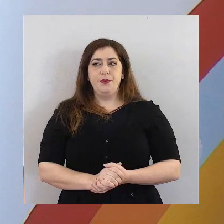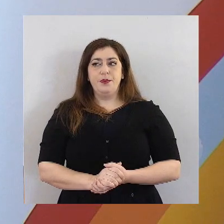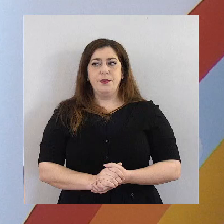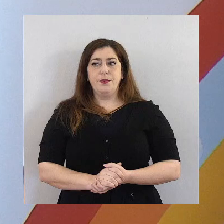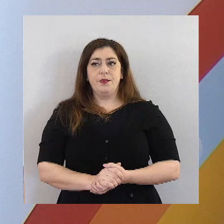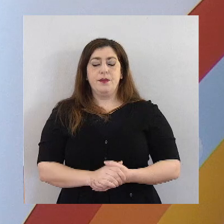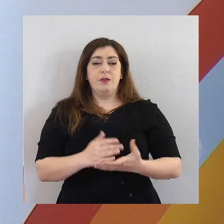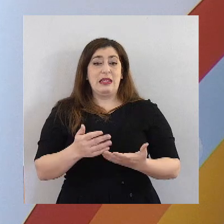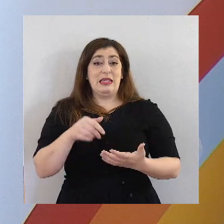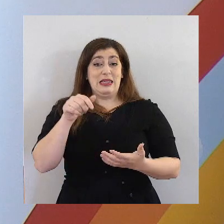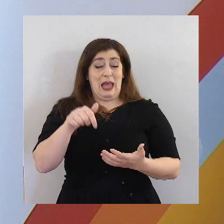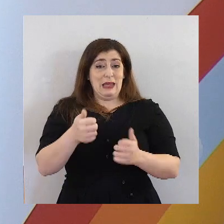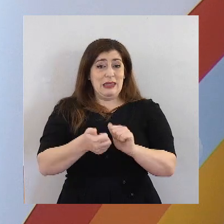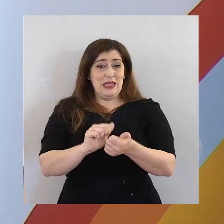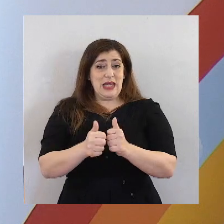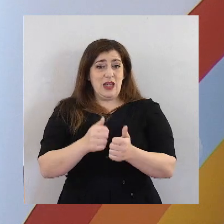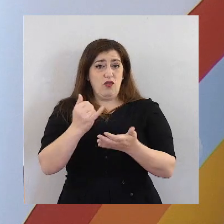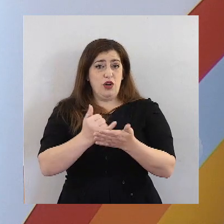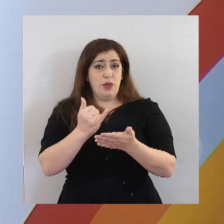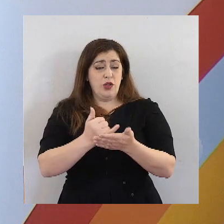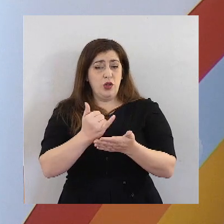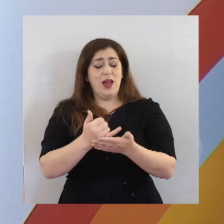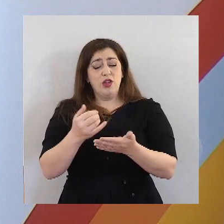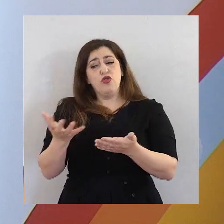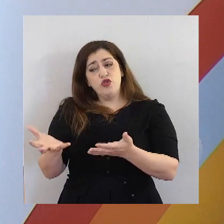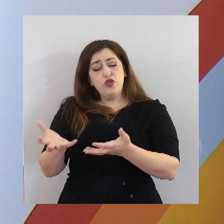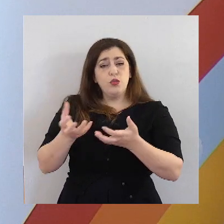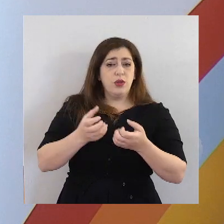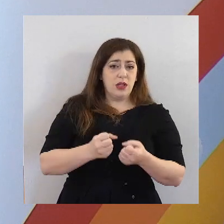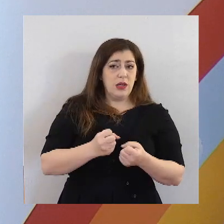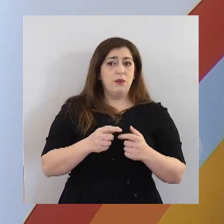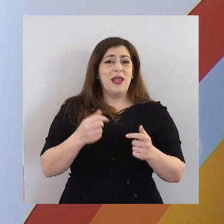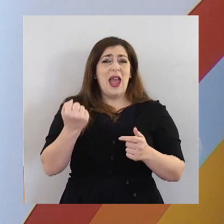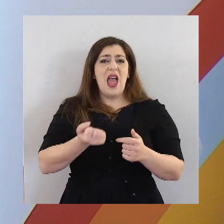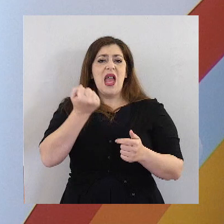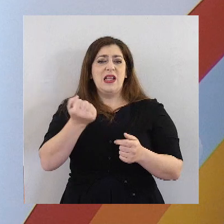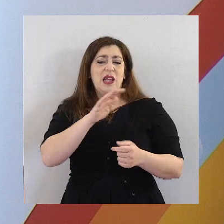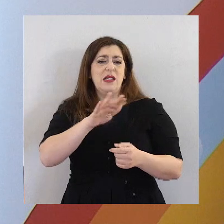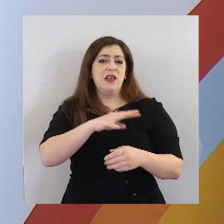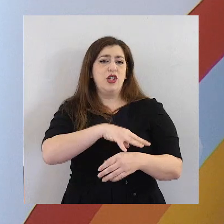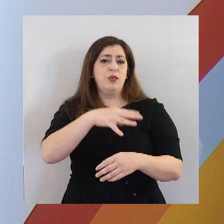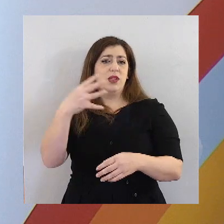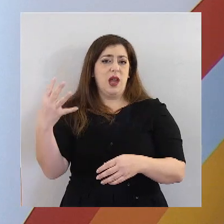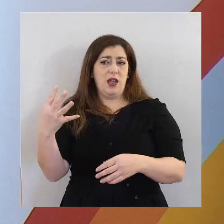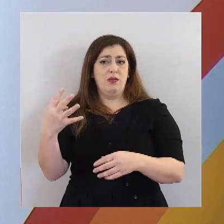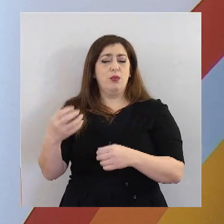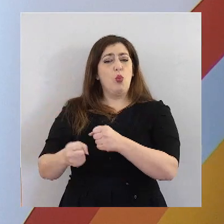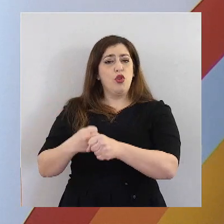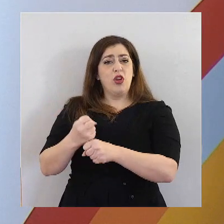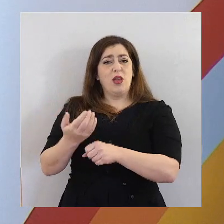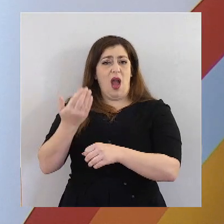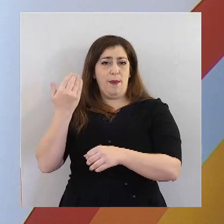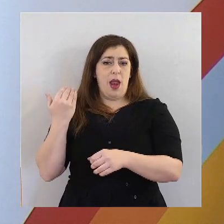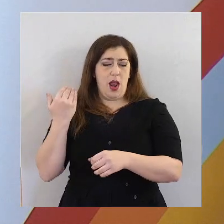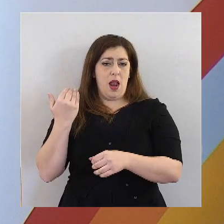was based on the Health for LGBTI training program and covered these